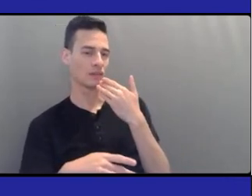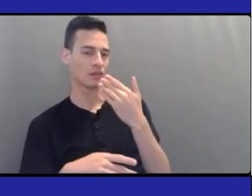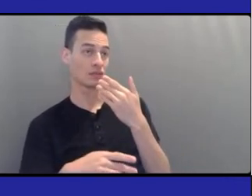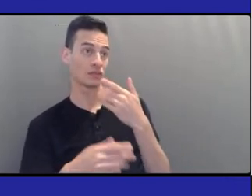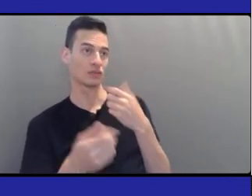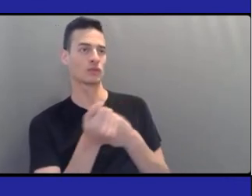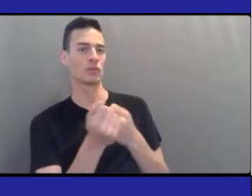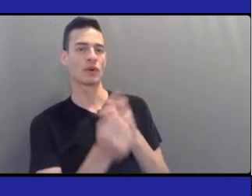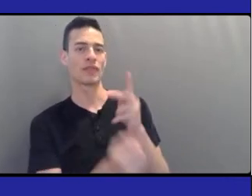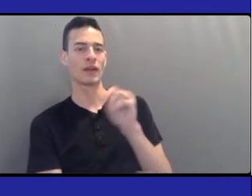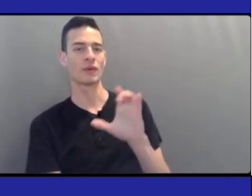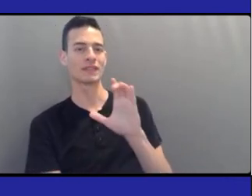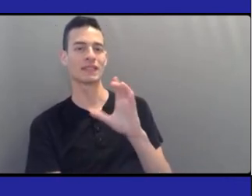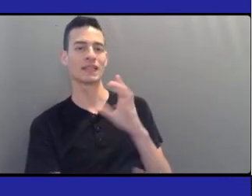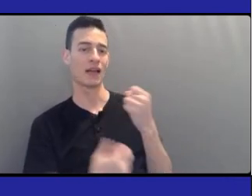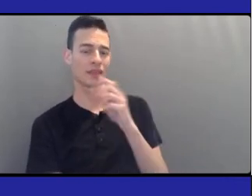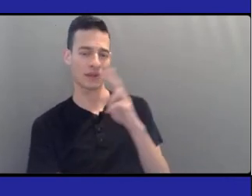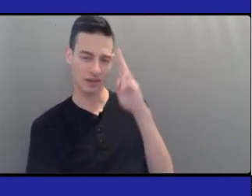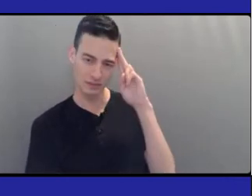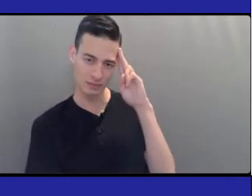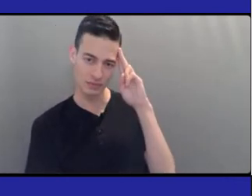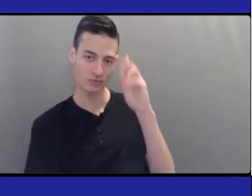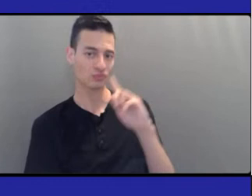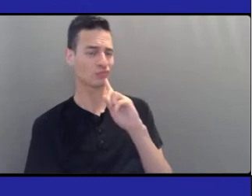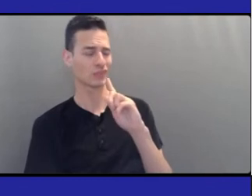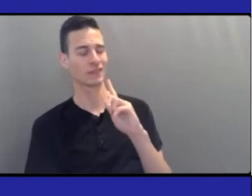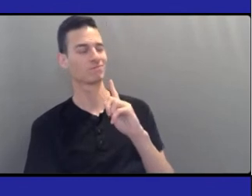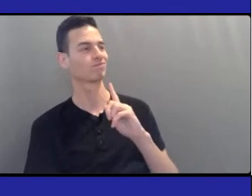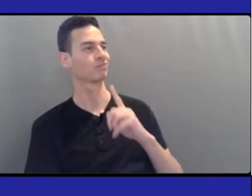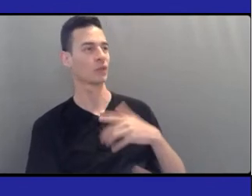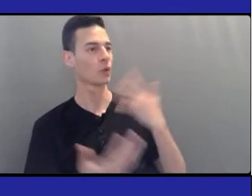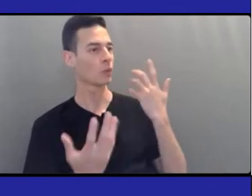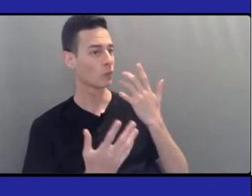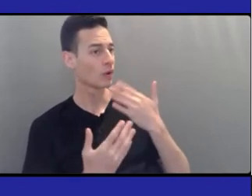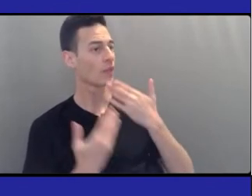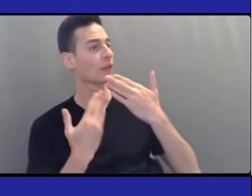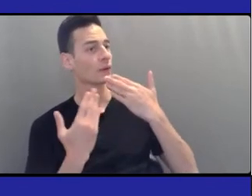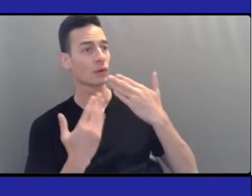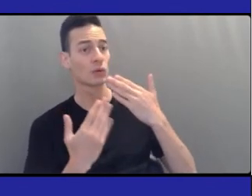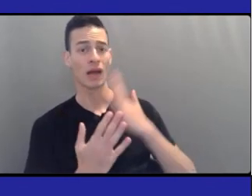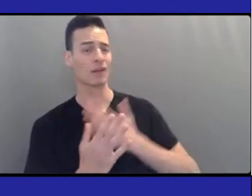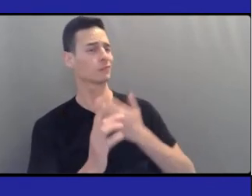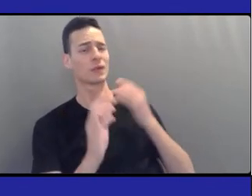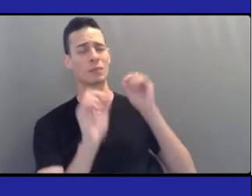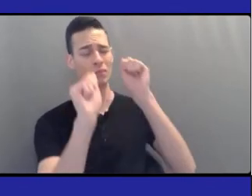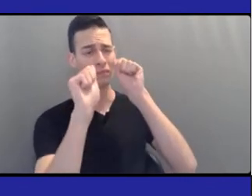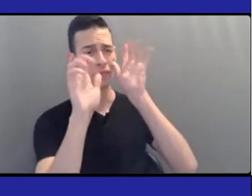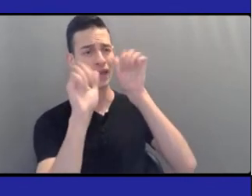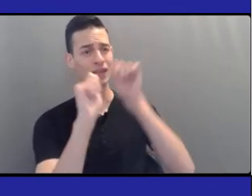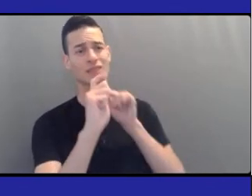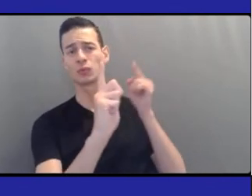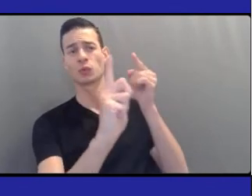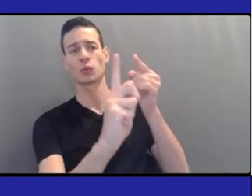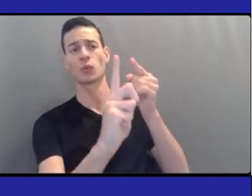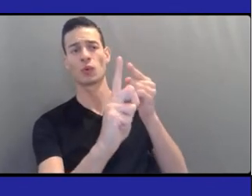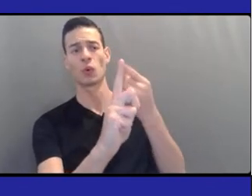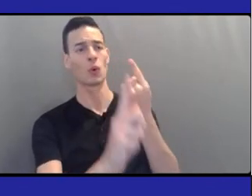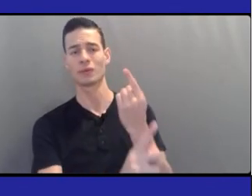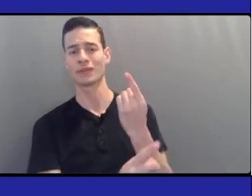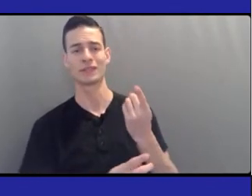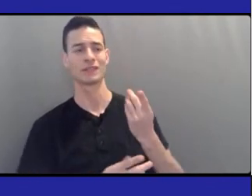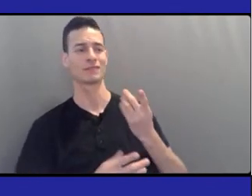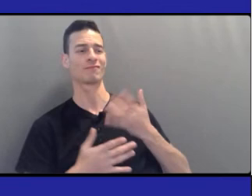and Hospitals. It's a pleasure, and you have an outstanding mission which has always been deep in my heart. Thank you